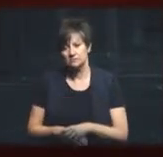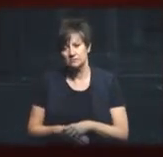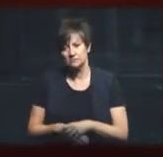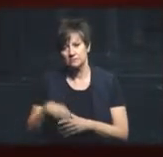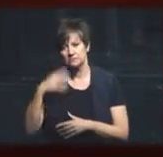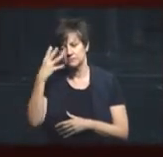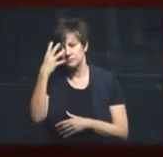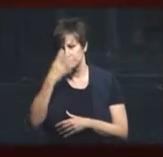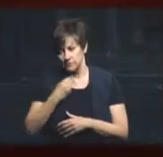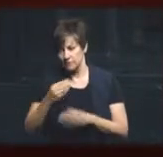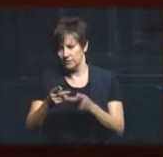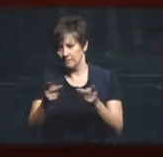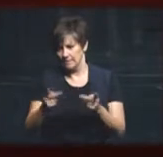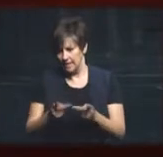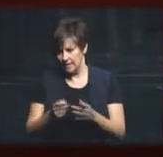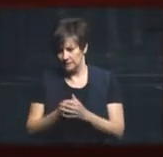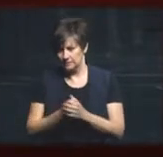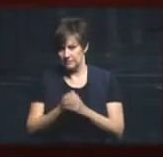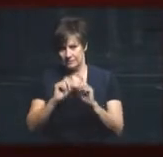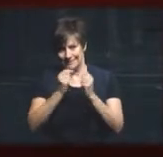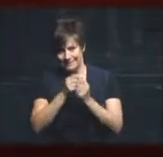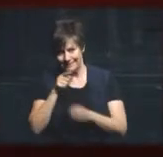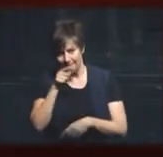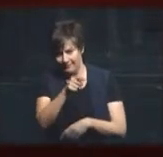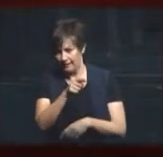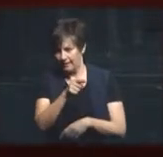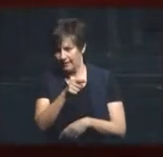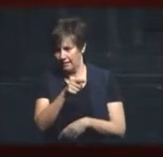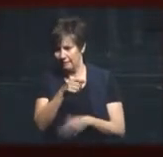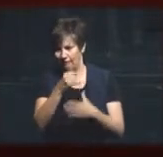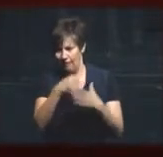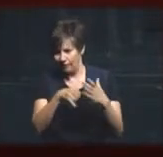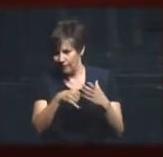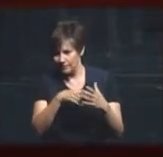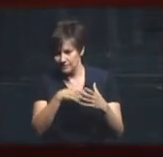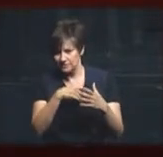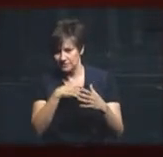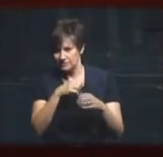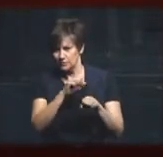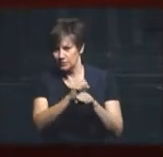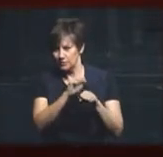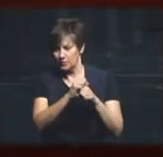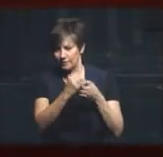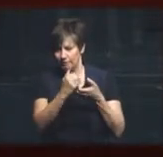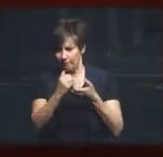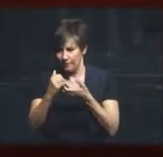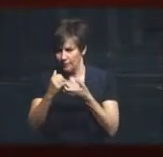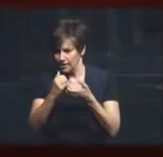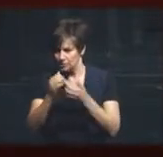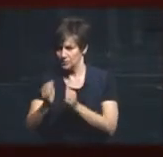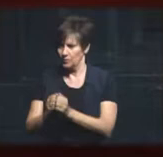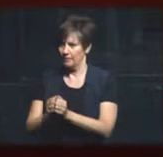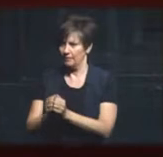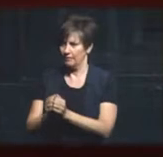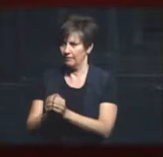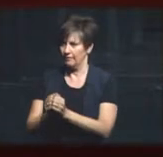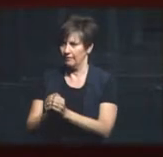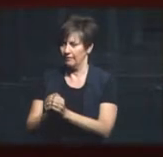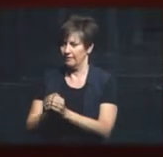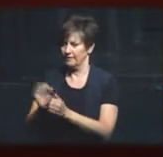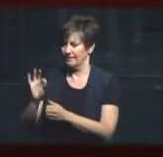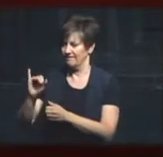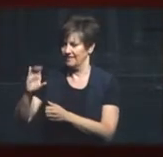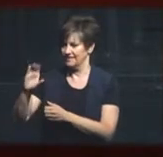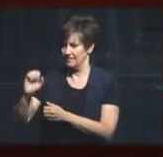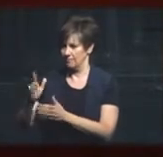incredible space. The team there, our art faculty working in collaboration with our physical plant